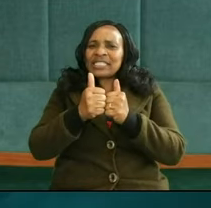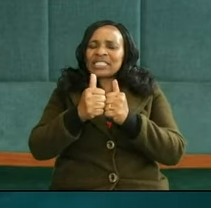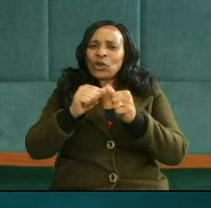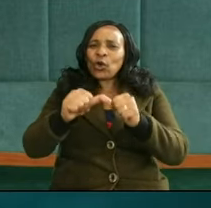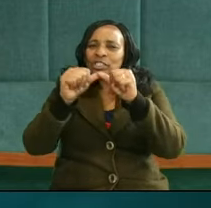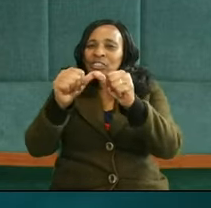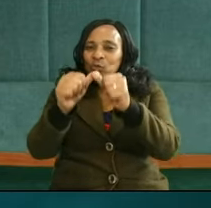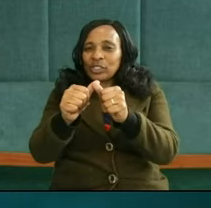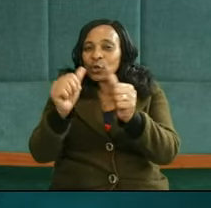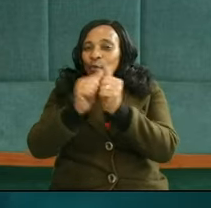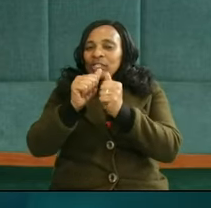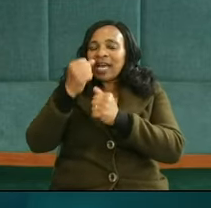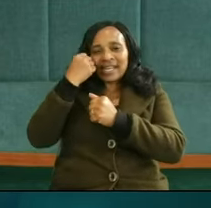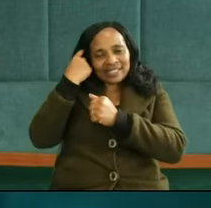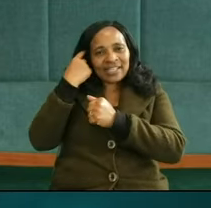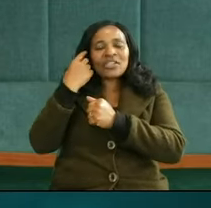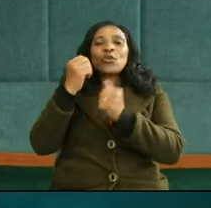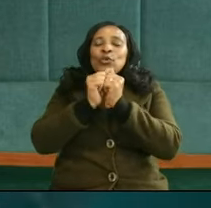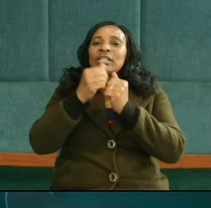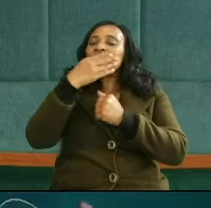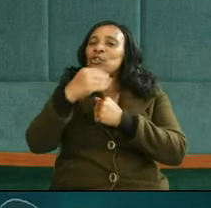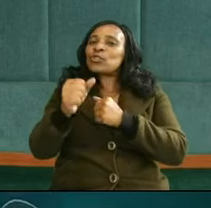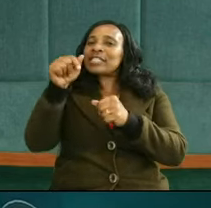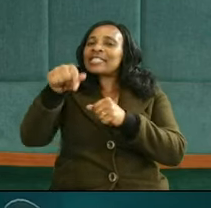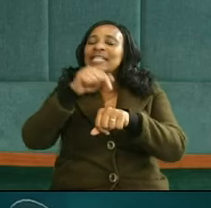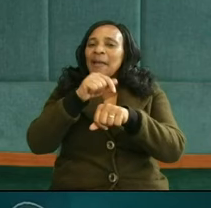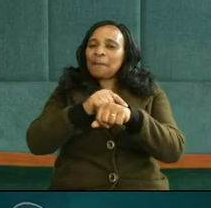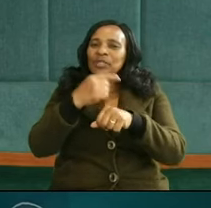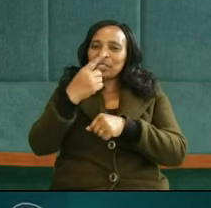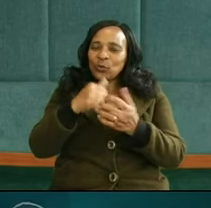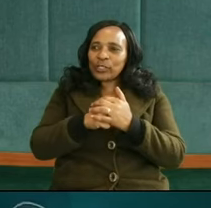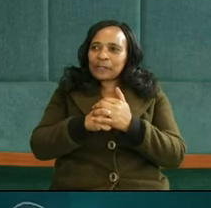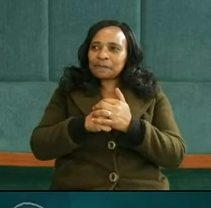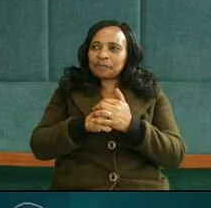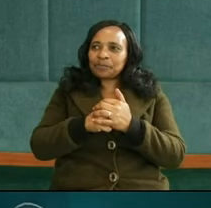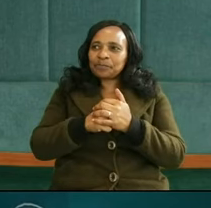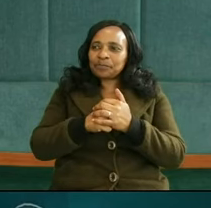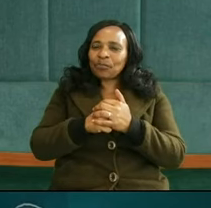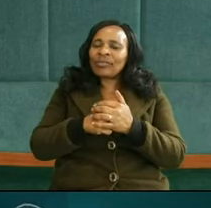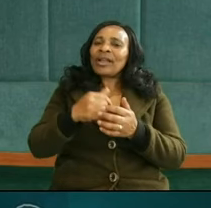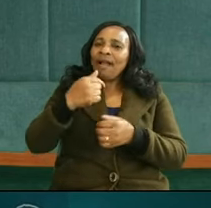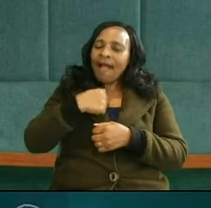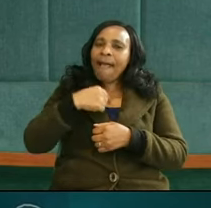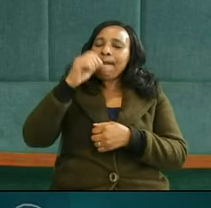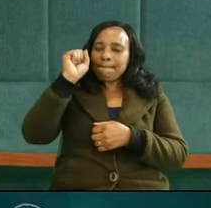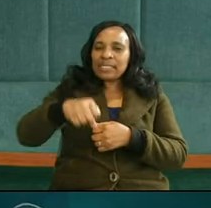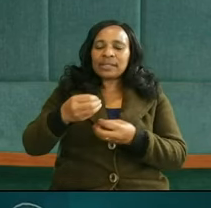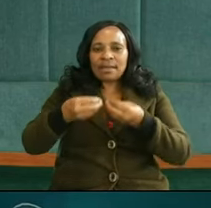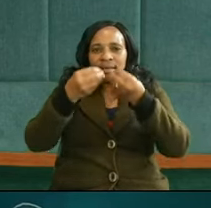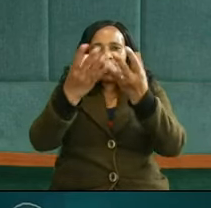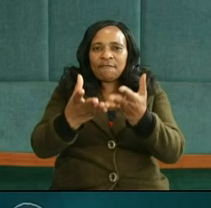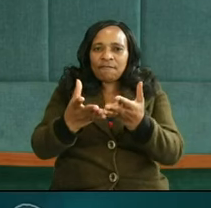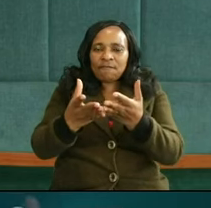consistent with the understanding of the Jews at that time, he says, it is not proper that I should give